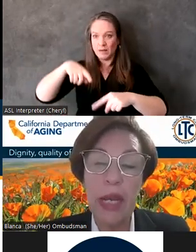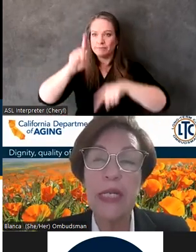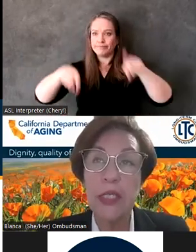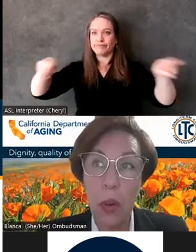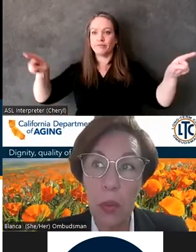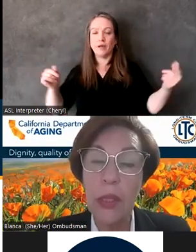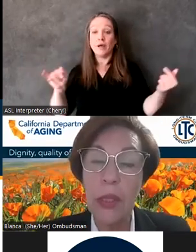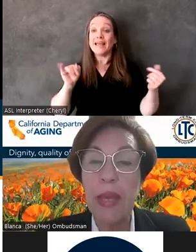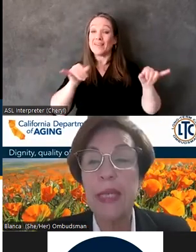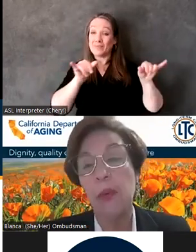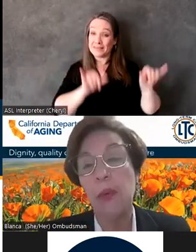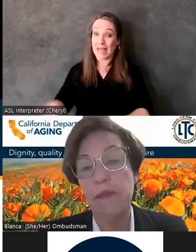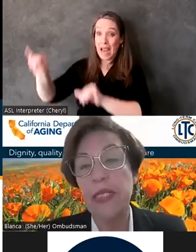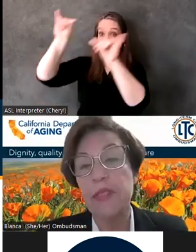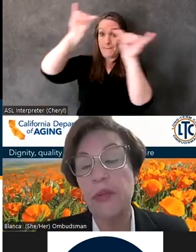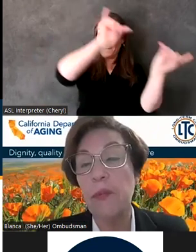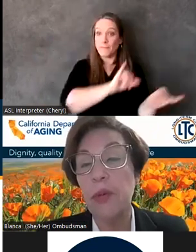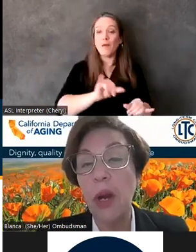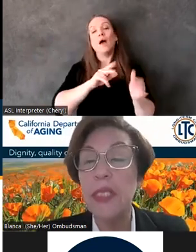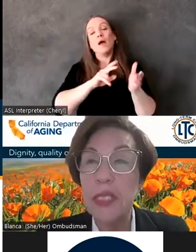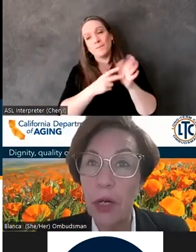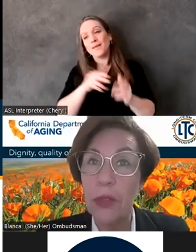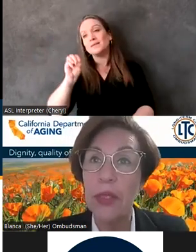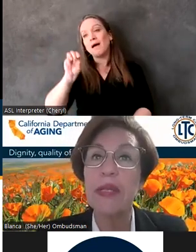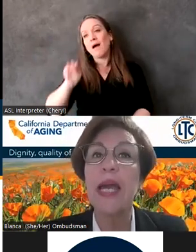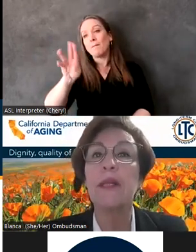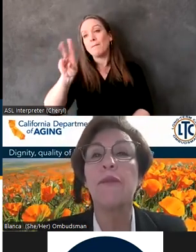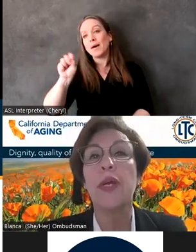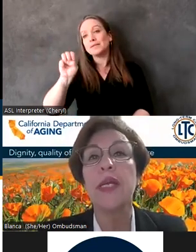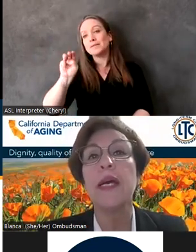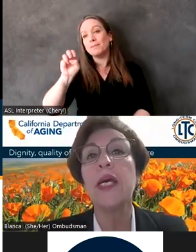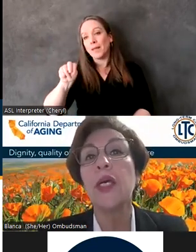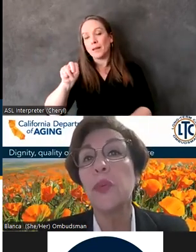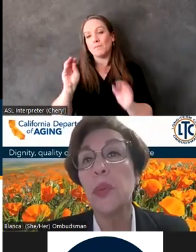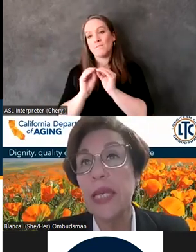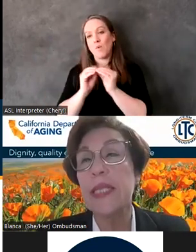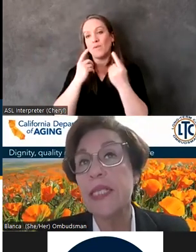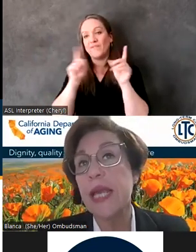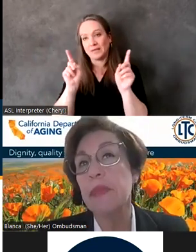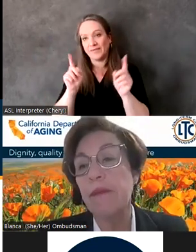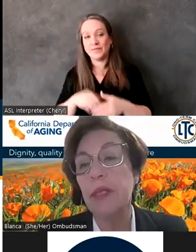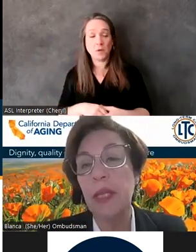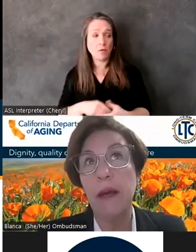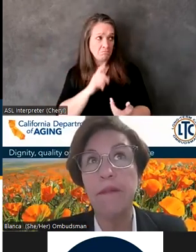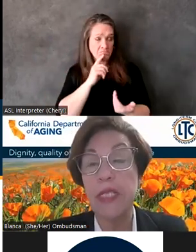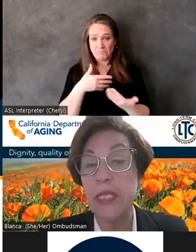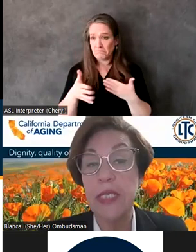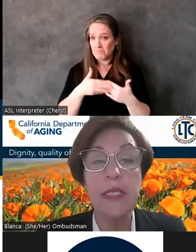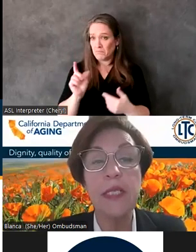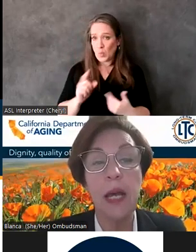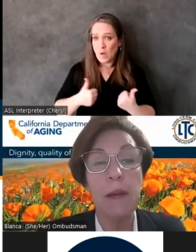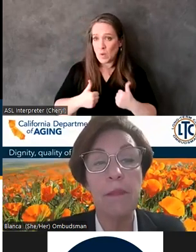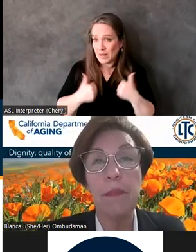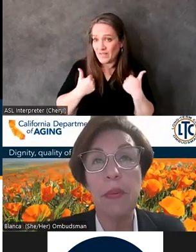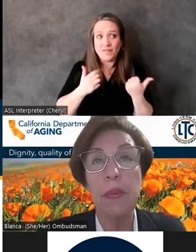uniform training is only going to make it more effective, so that regardless of where you live in California, you will get the same level of